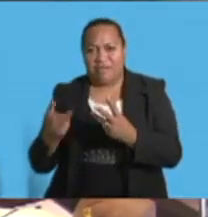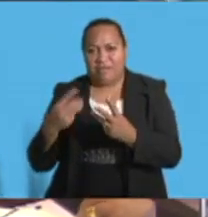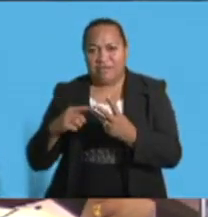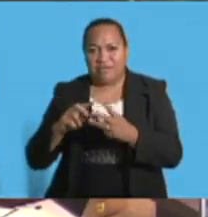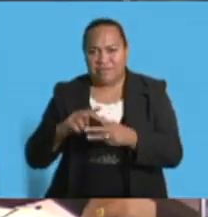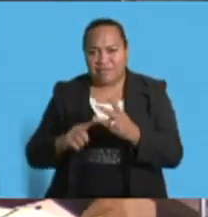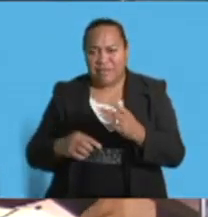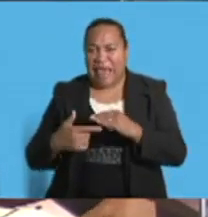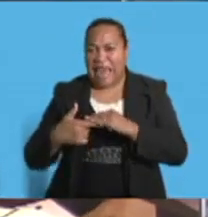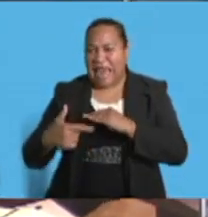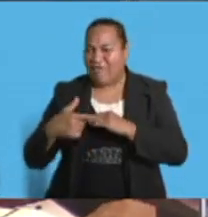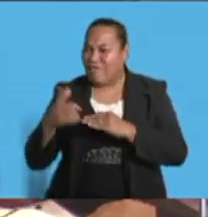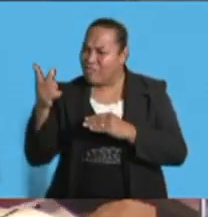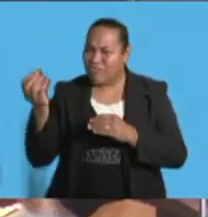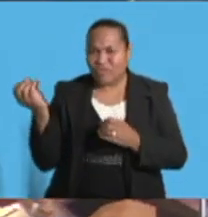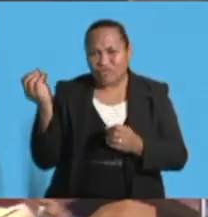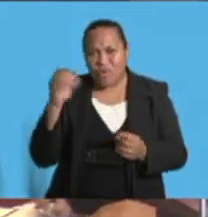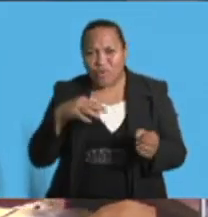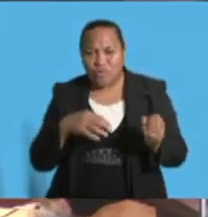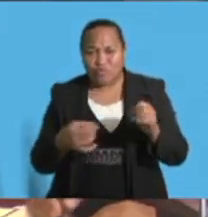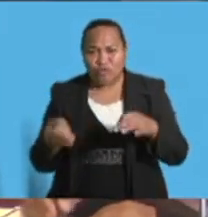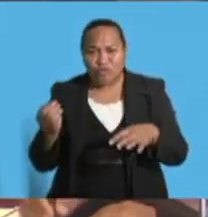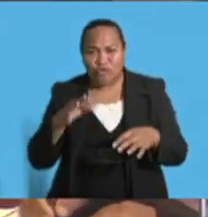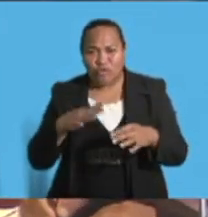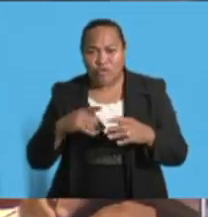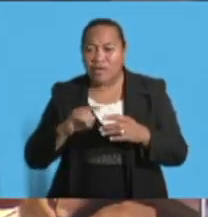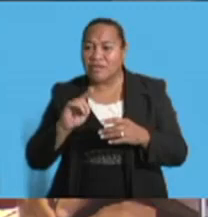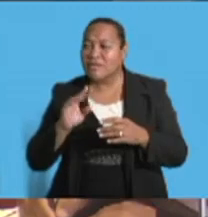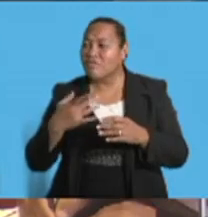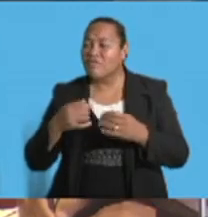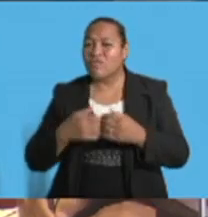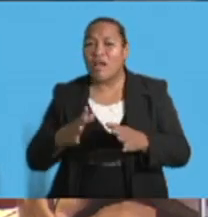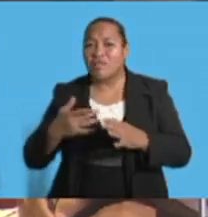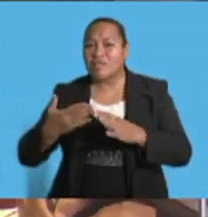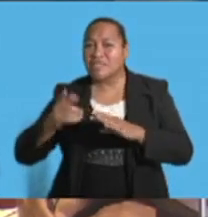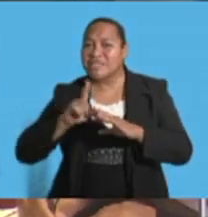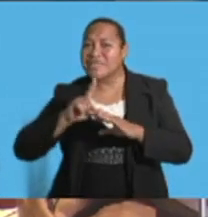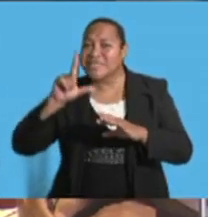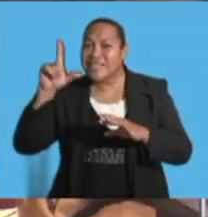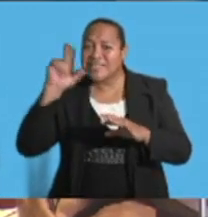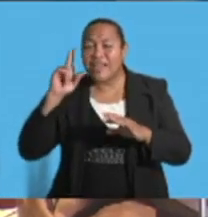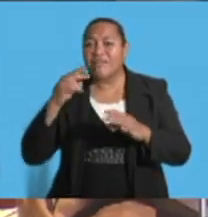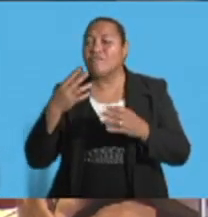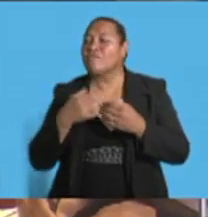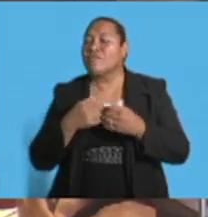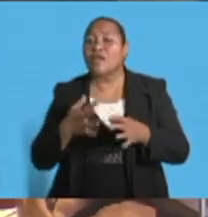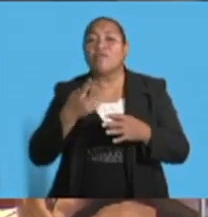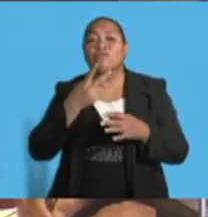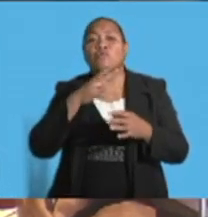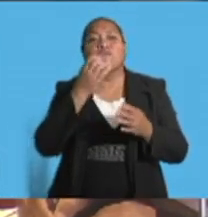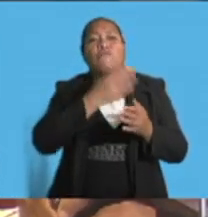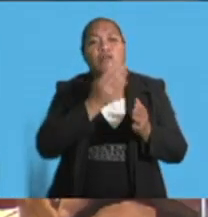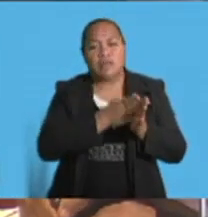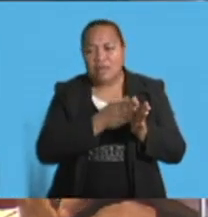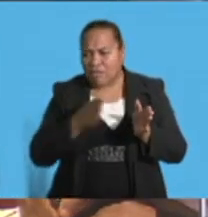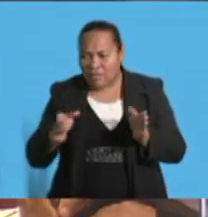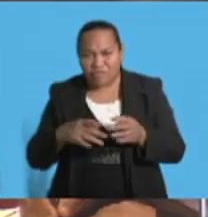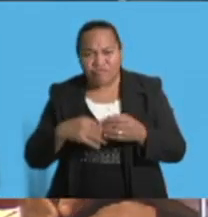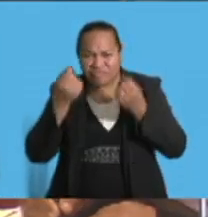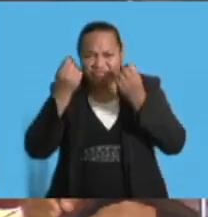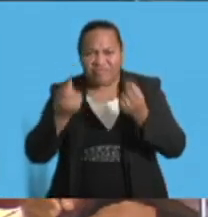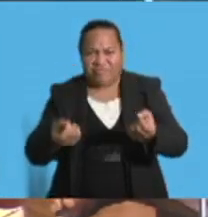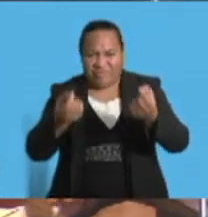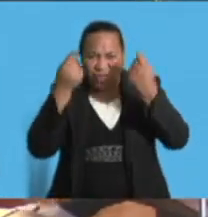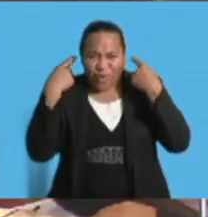The level of contribution that the opposition has been making since yesterday and right from 2014 is a testimony to that.